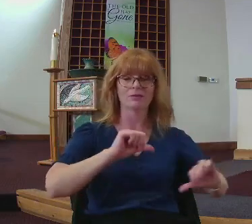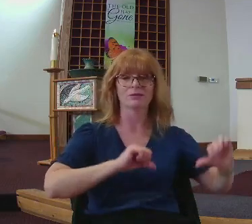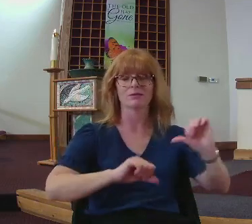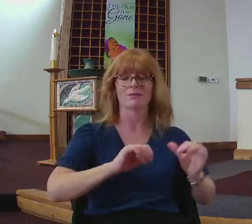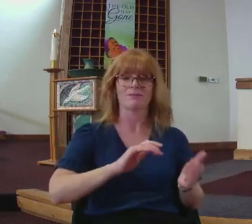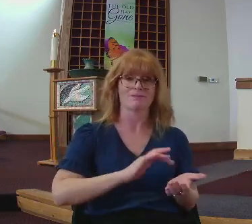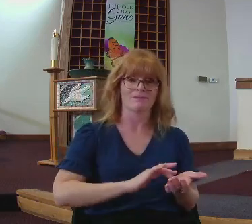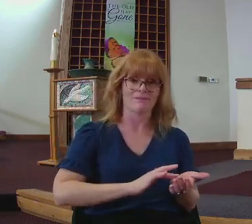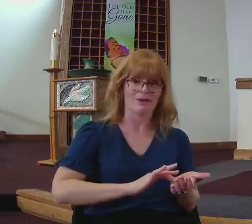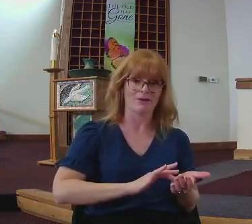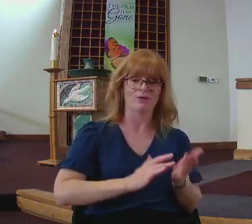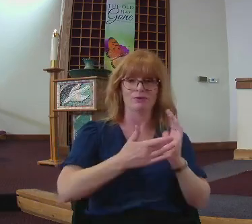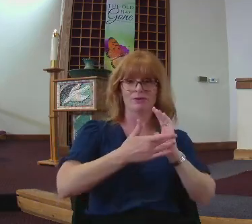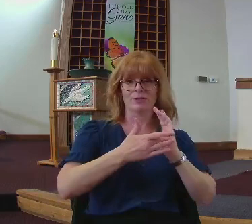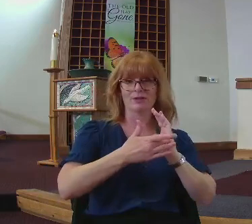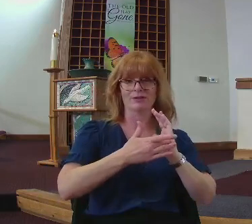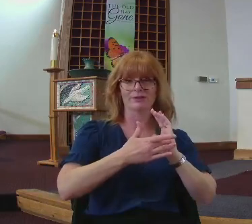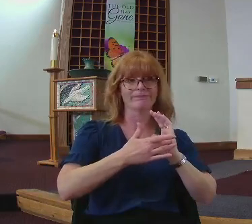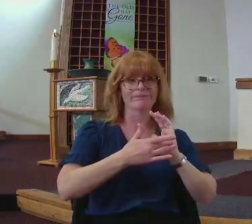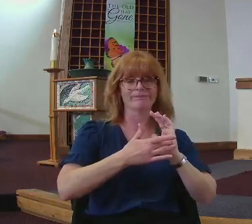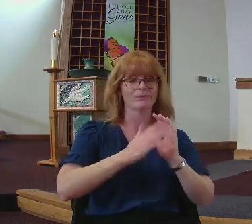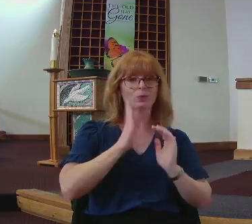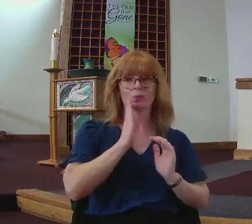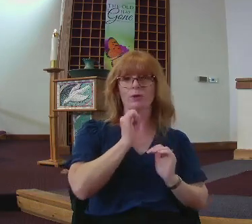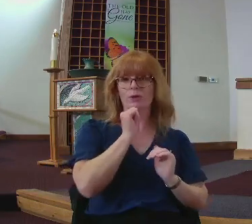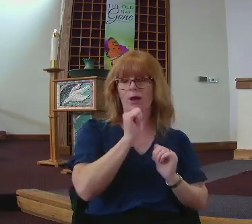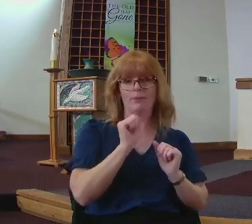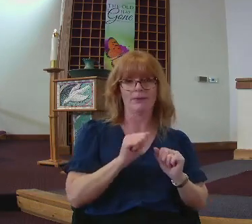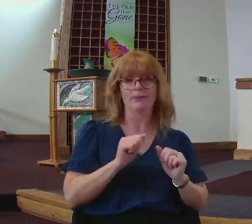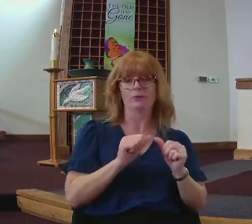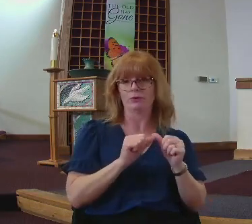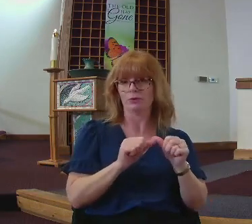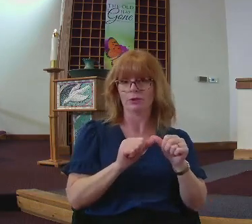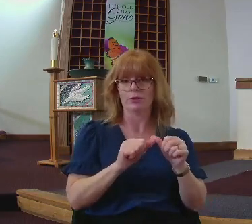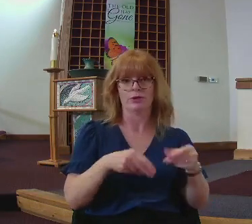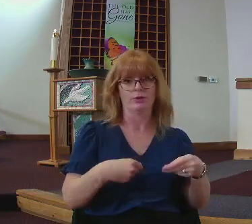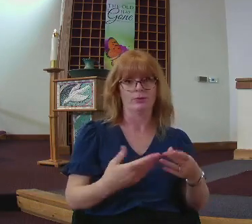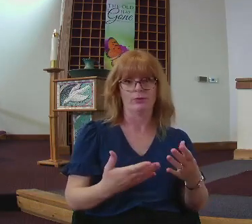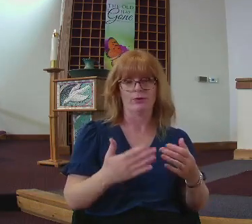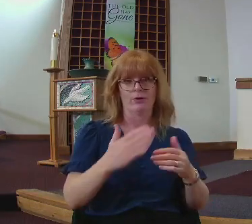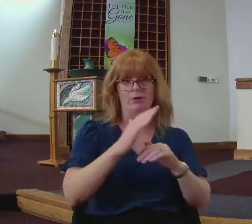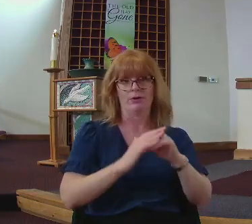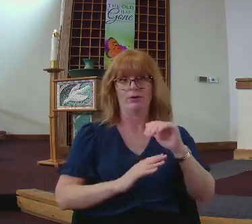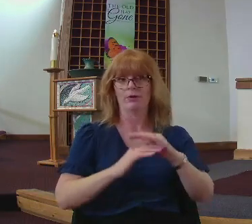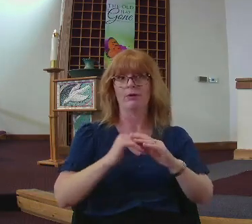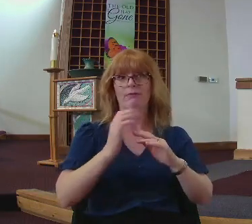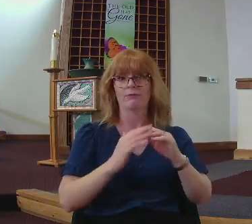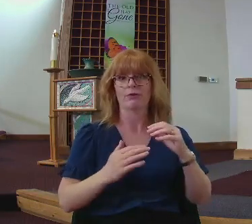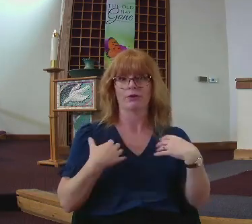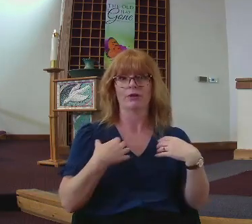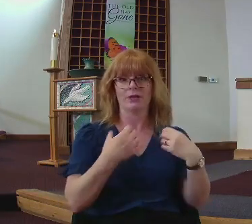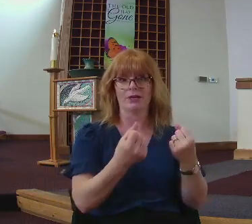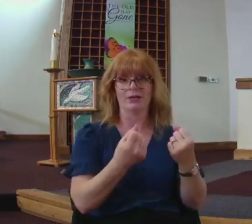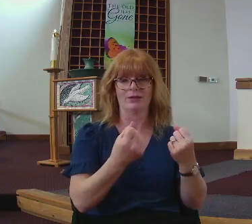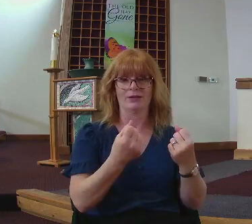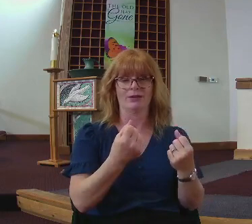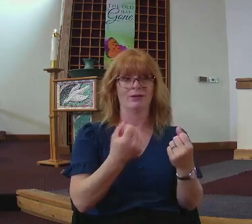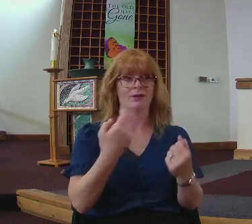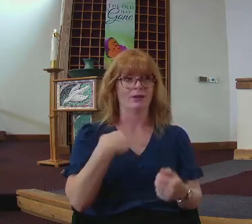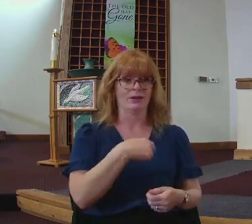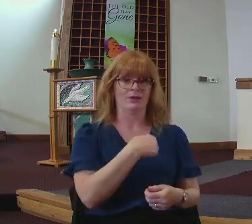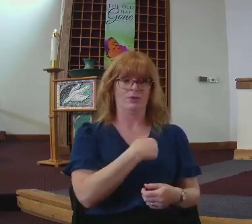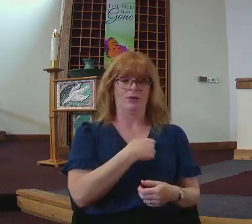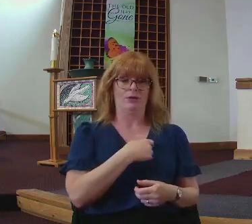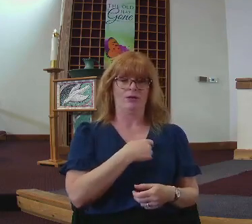no longer able to provide healing or comfort. And when we reach that point